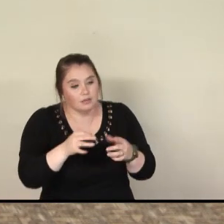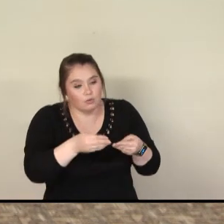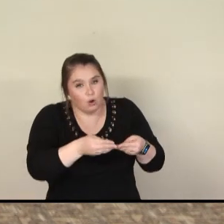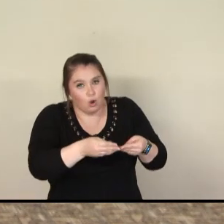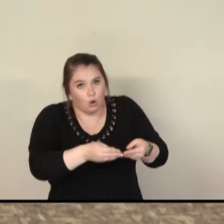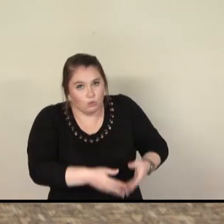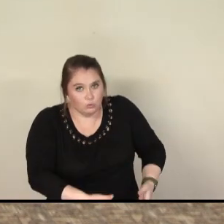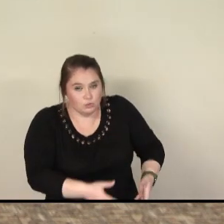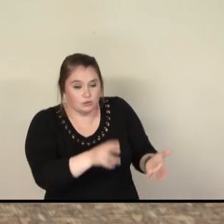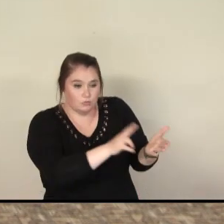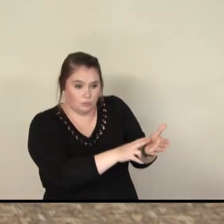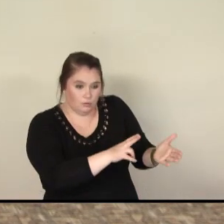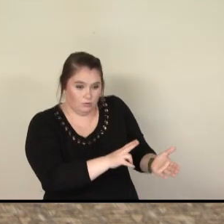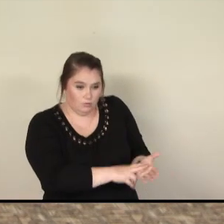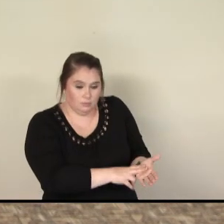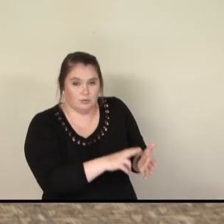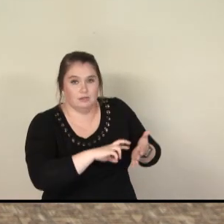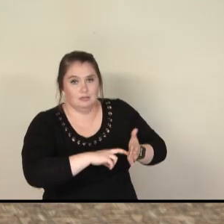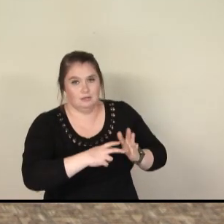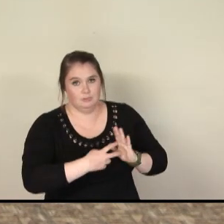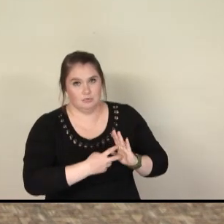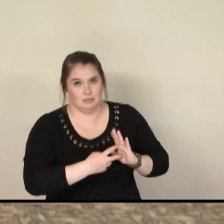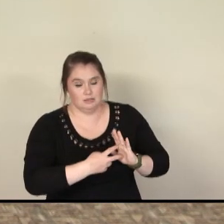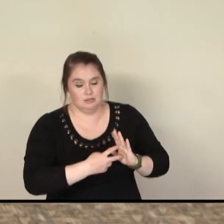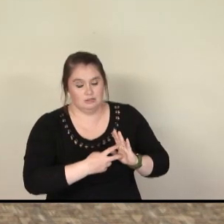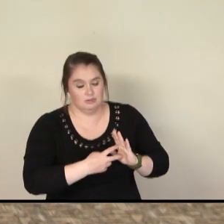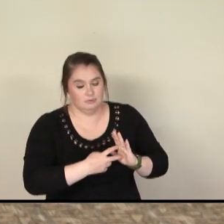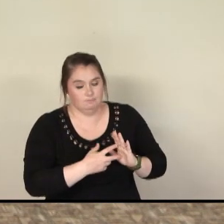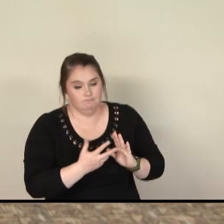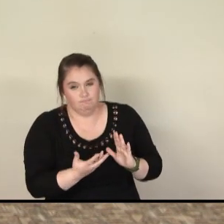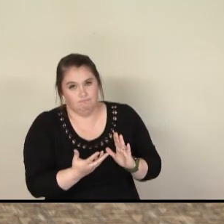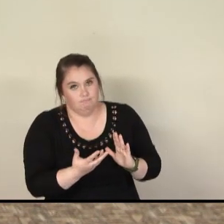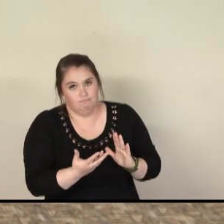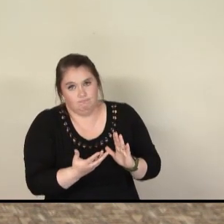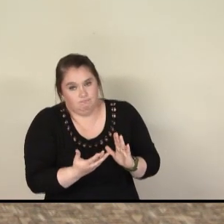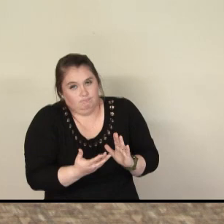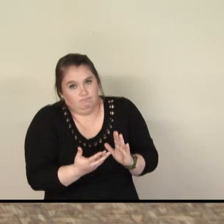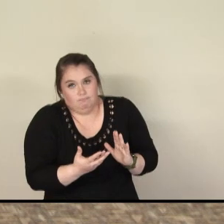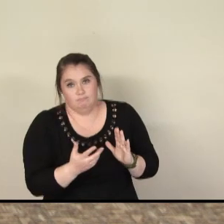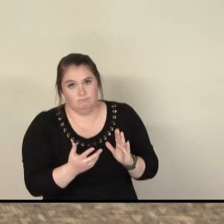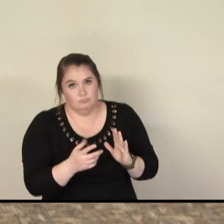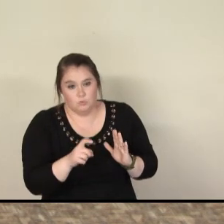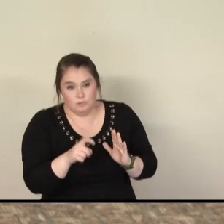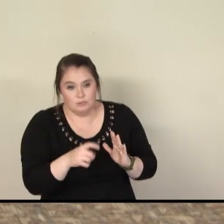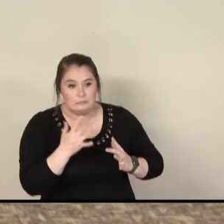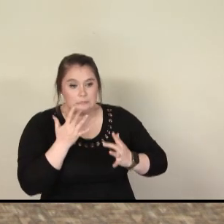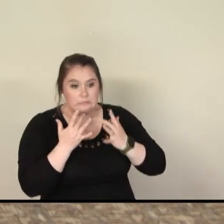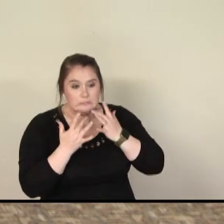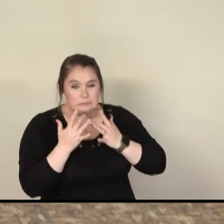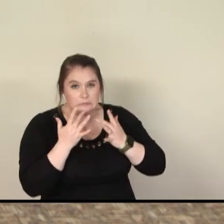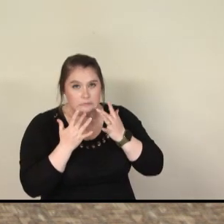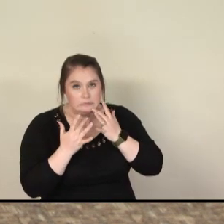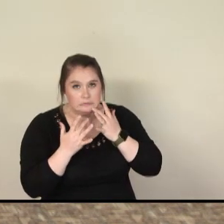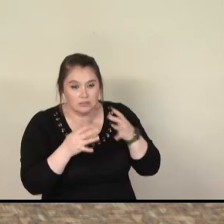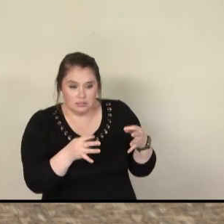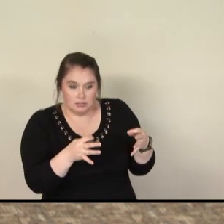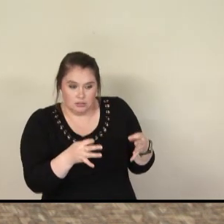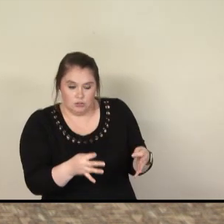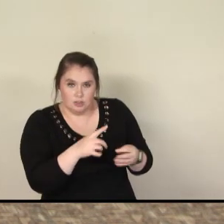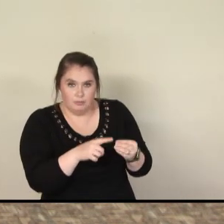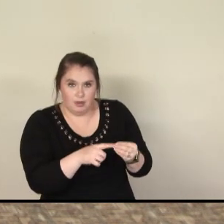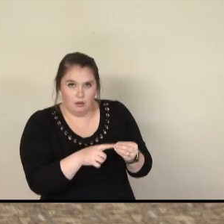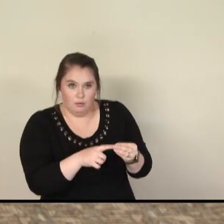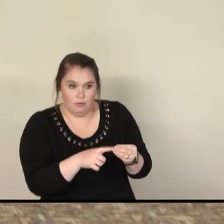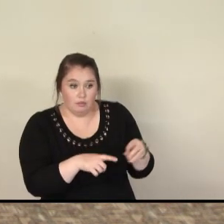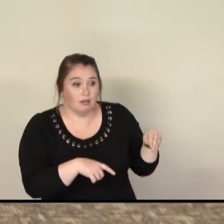losing enrollment, then you lose. You have to get tighter, right? So you have to make decisions on what you want to